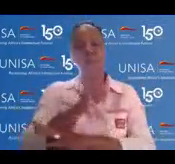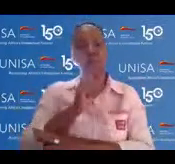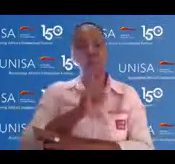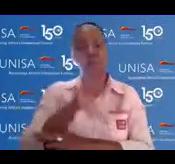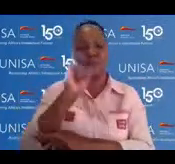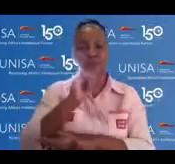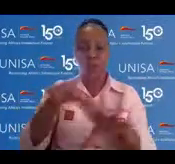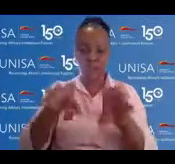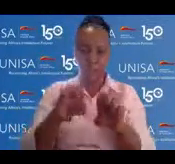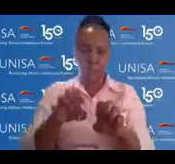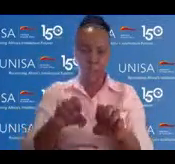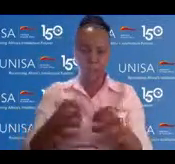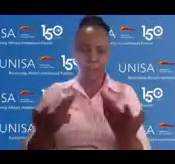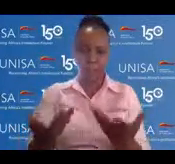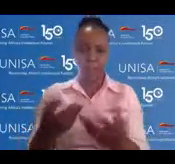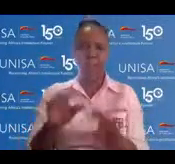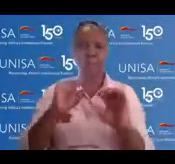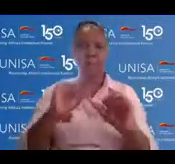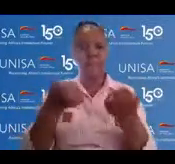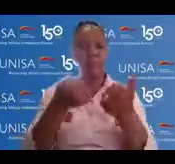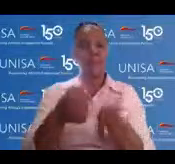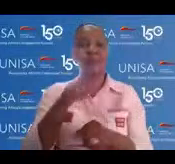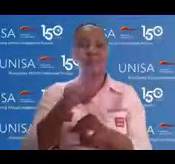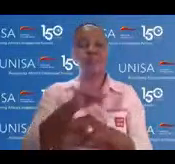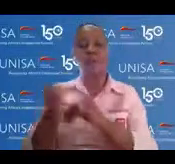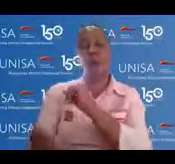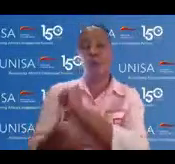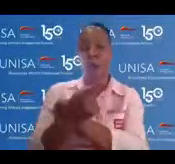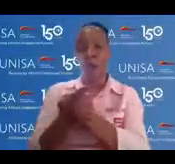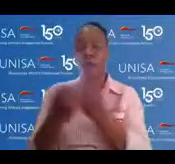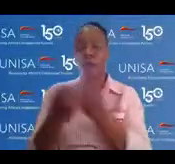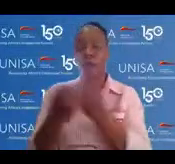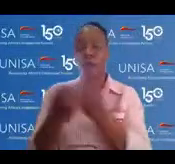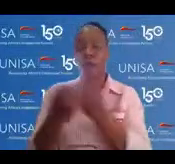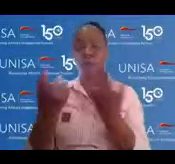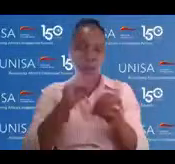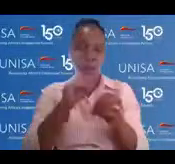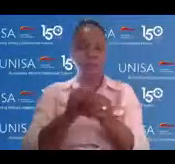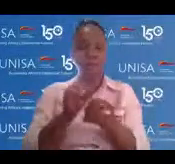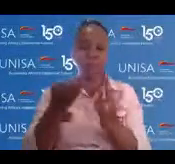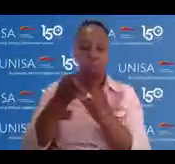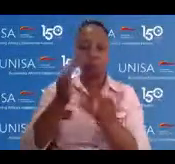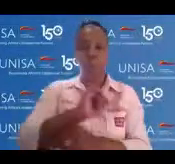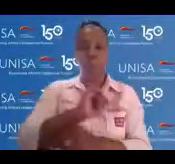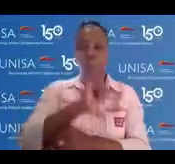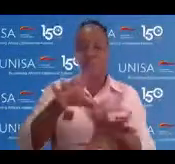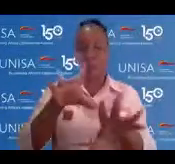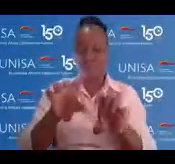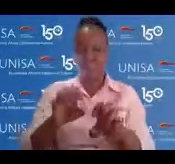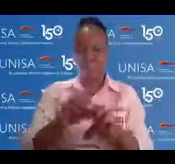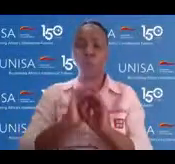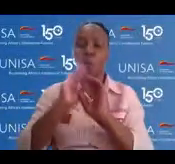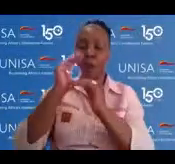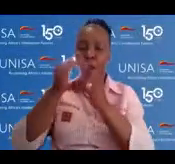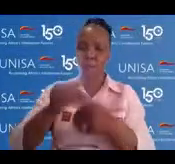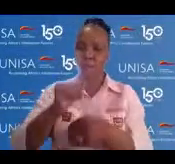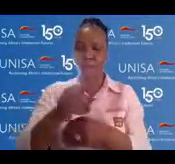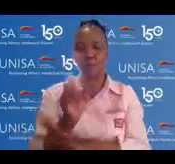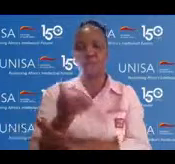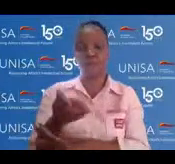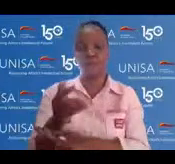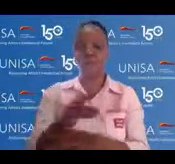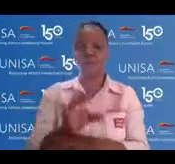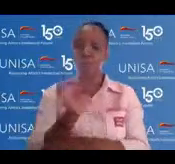All right, so this is what happens. You're going to log in, you're going to access your exam, and we're still going to cover that as well. But once you see this